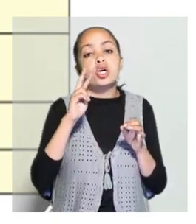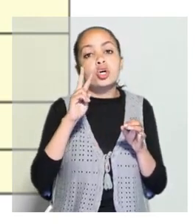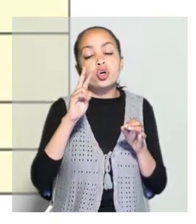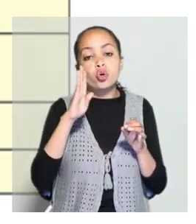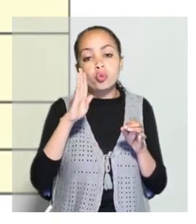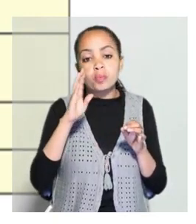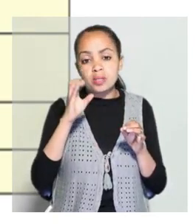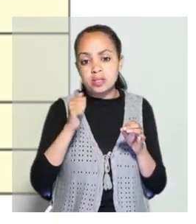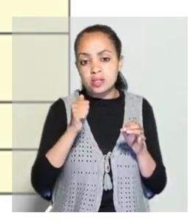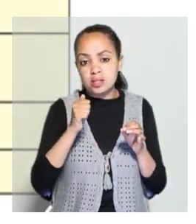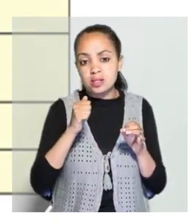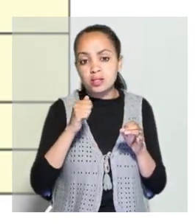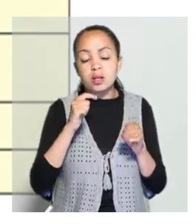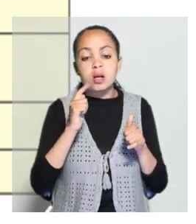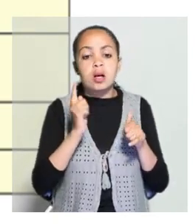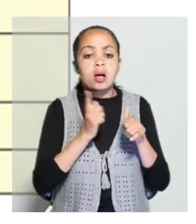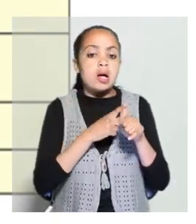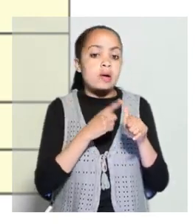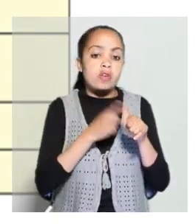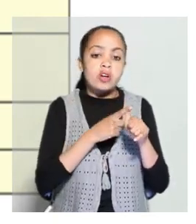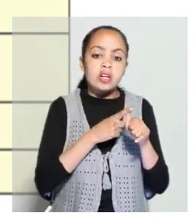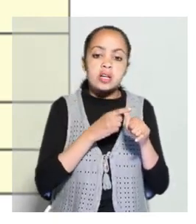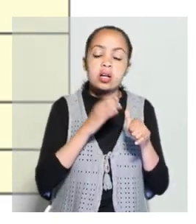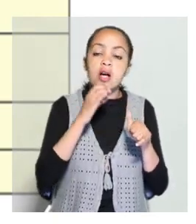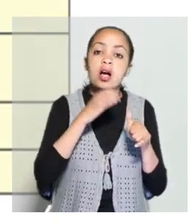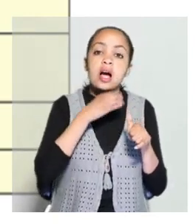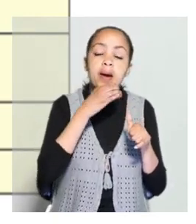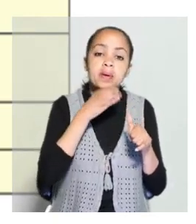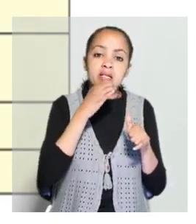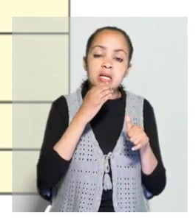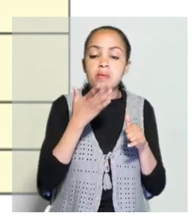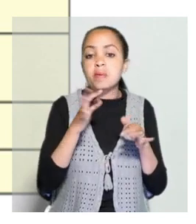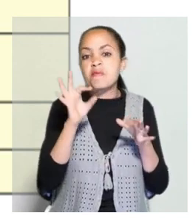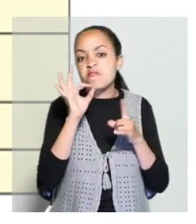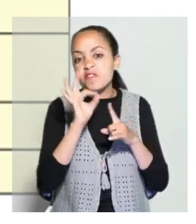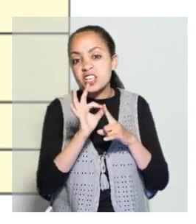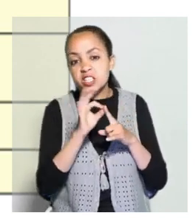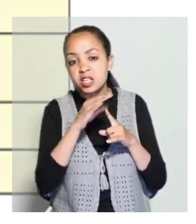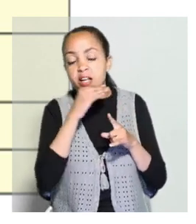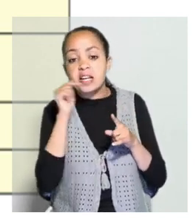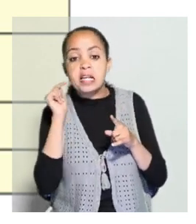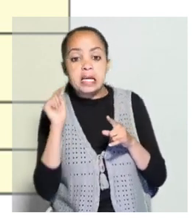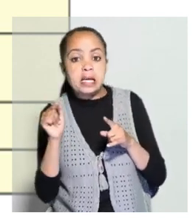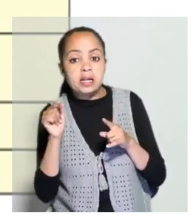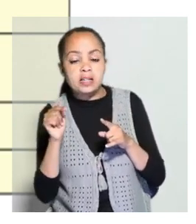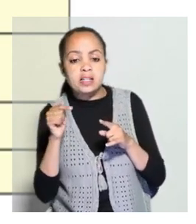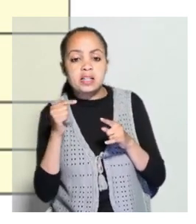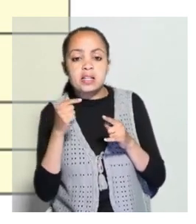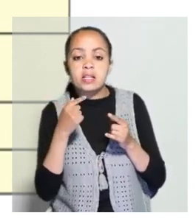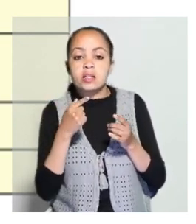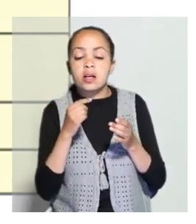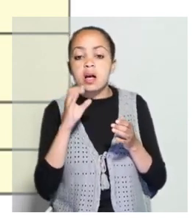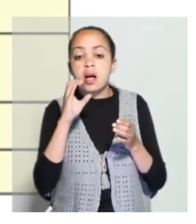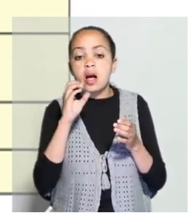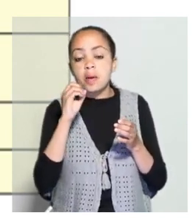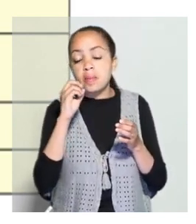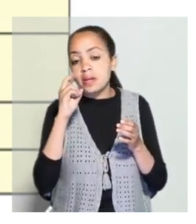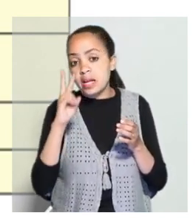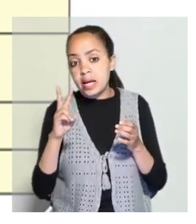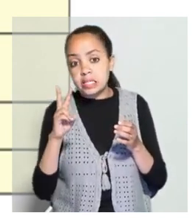here, carboxylase, when carbon dioxide become fixed. When here, this one is when carbon